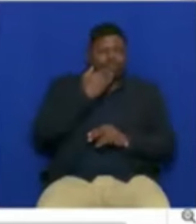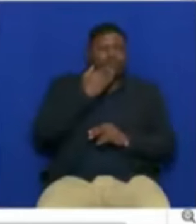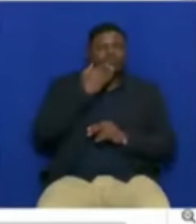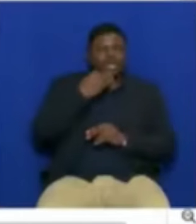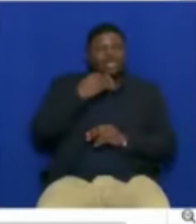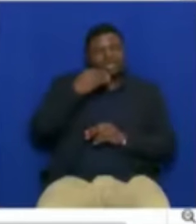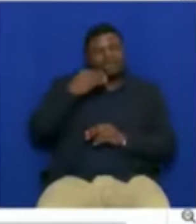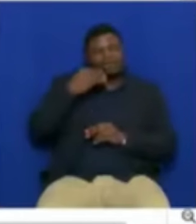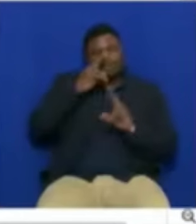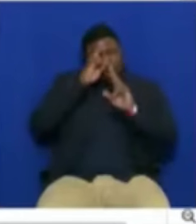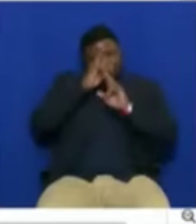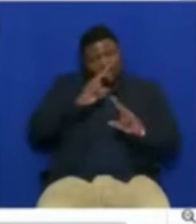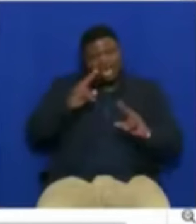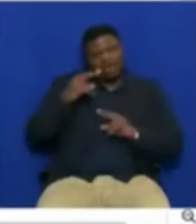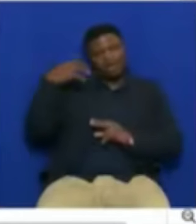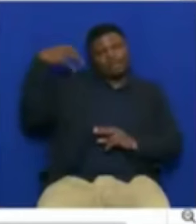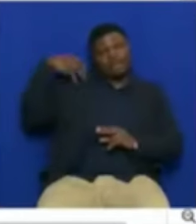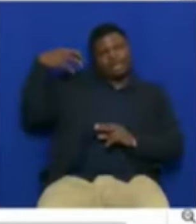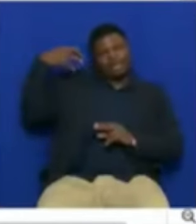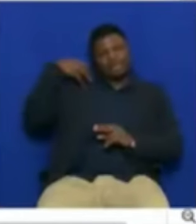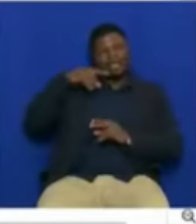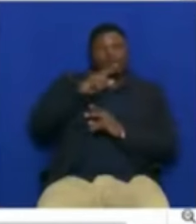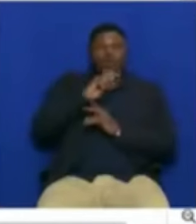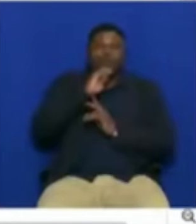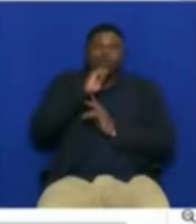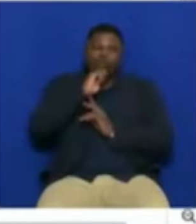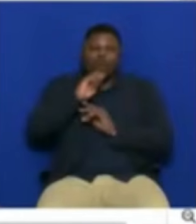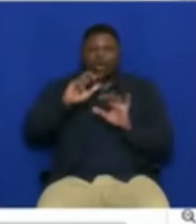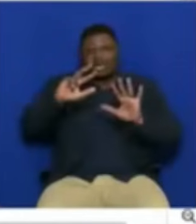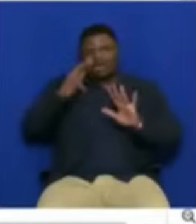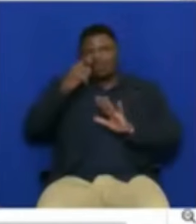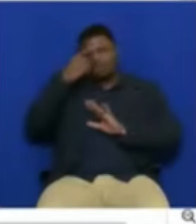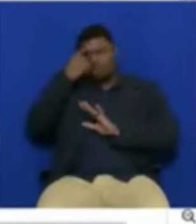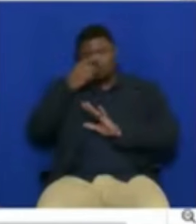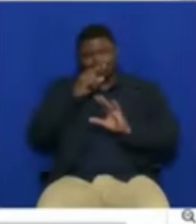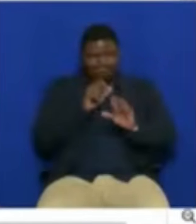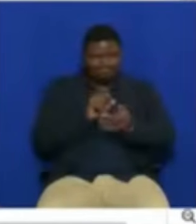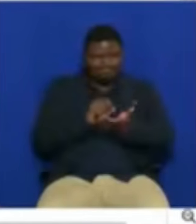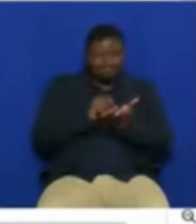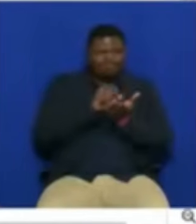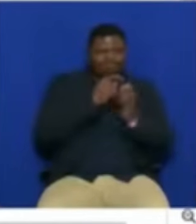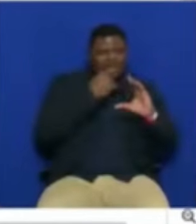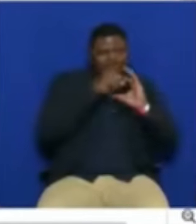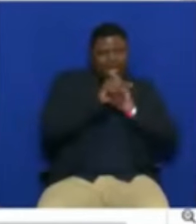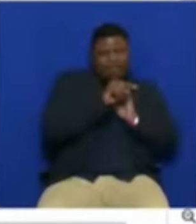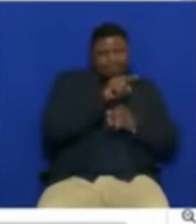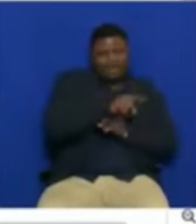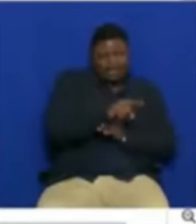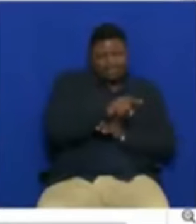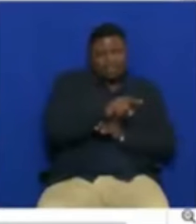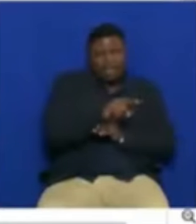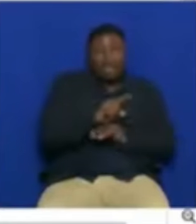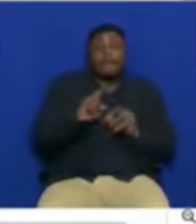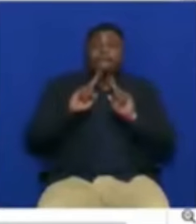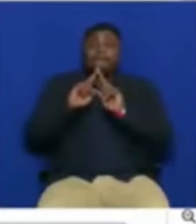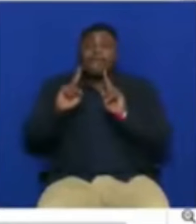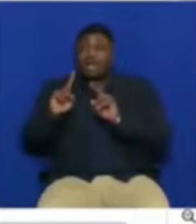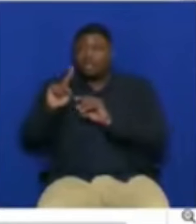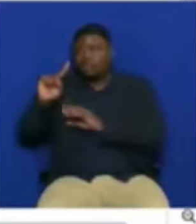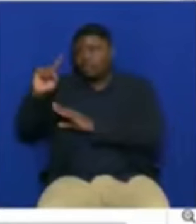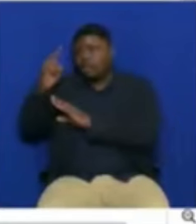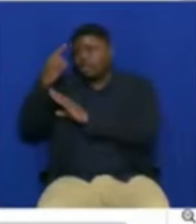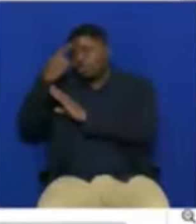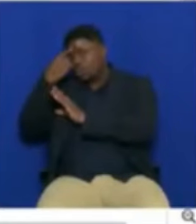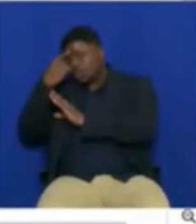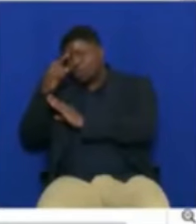by 1 o'clock, I will then, it then records that